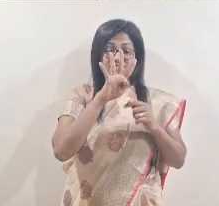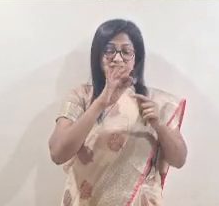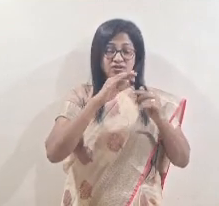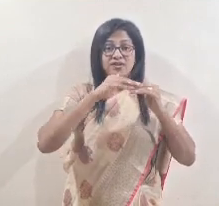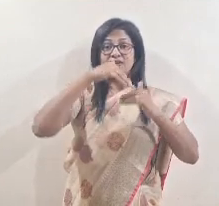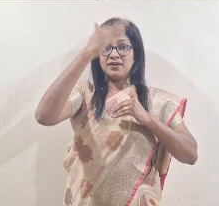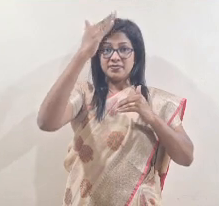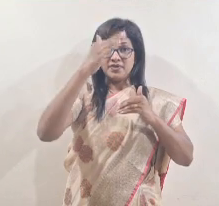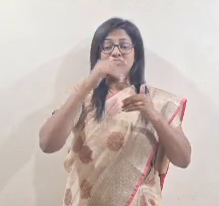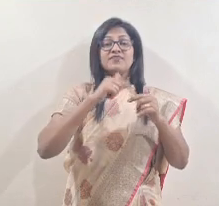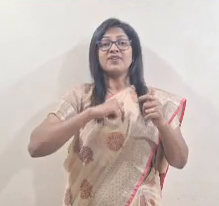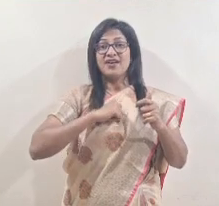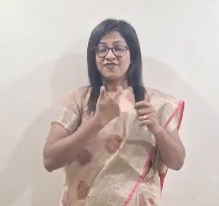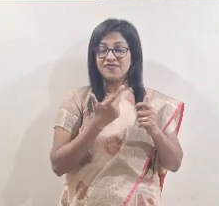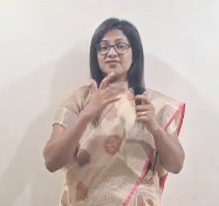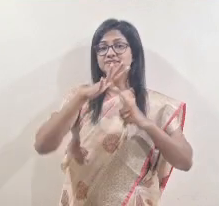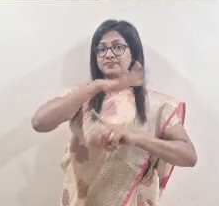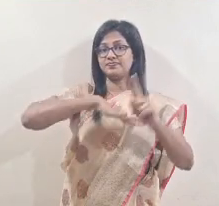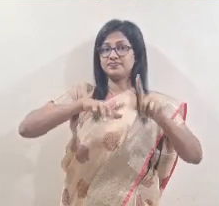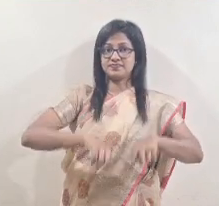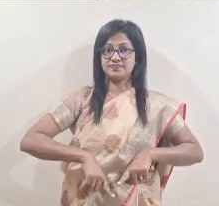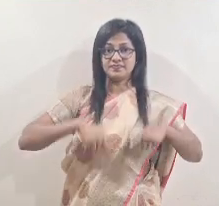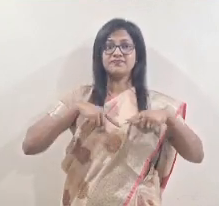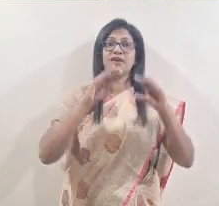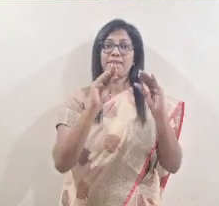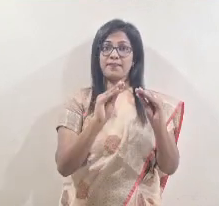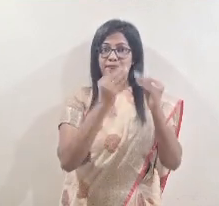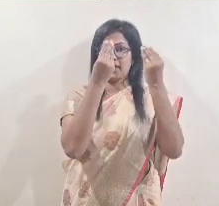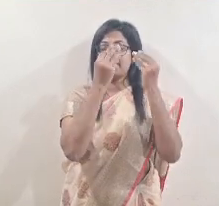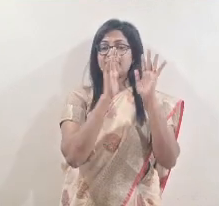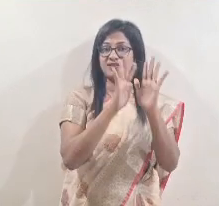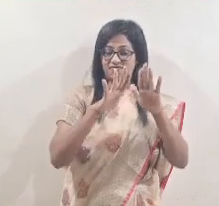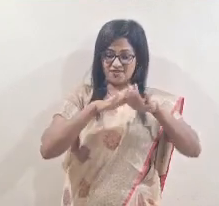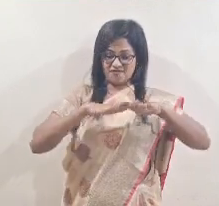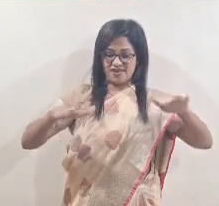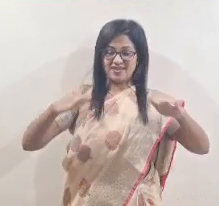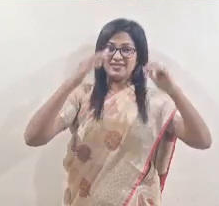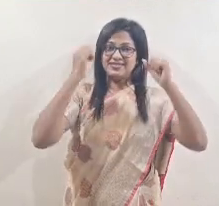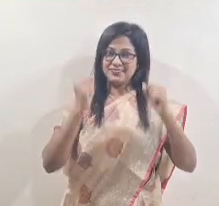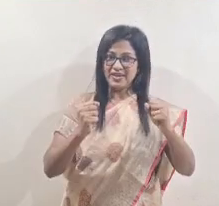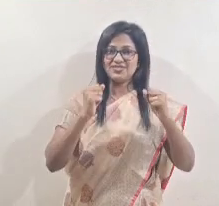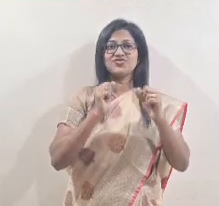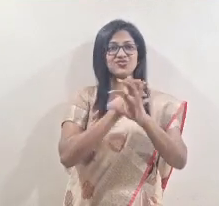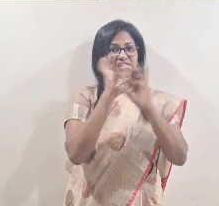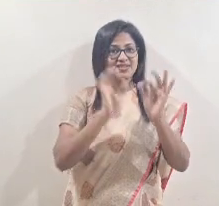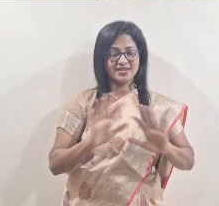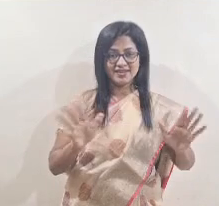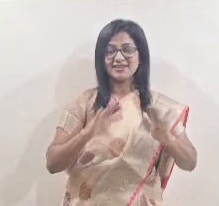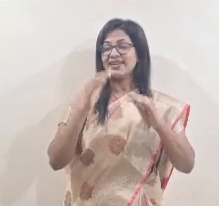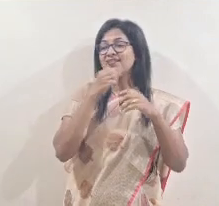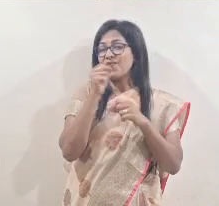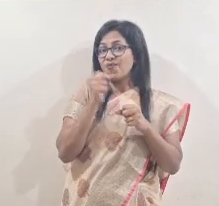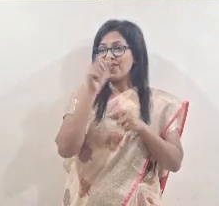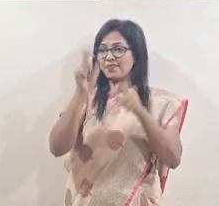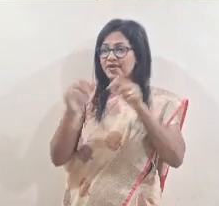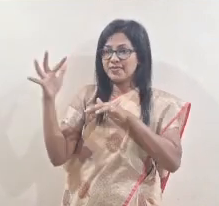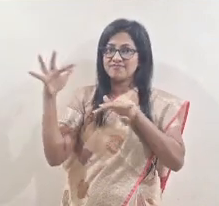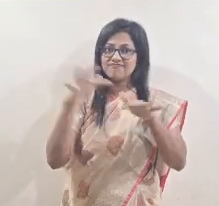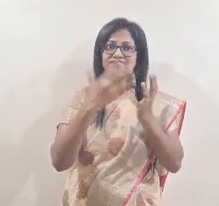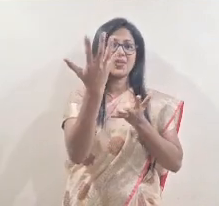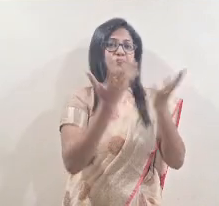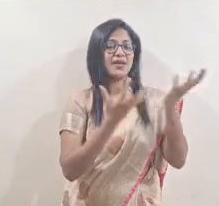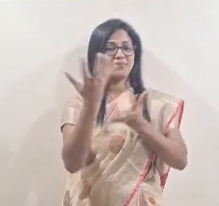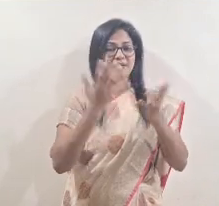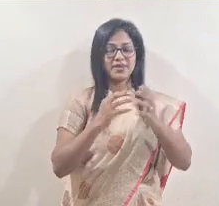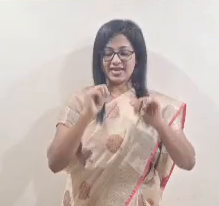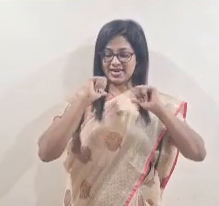years, comfort and social life has improved as the branches have installed, and now the elderly people, they can come to the market and